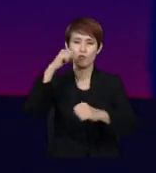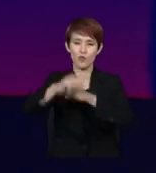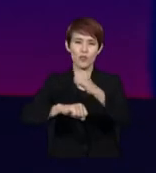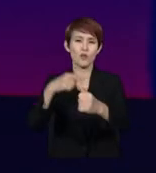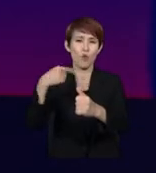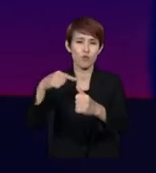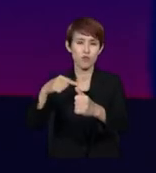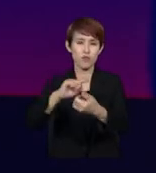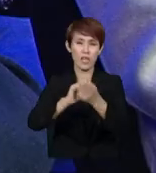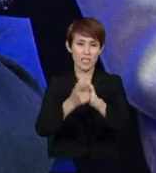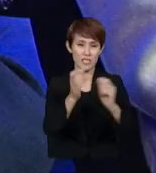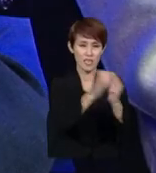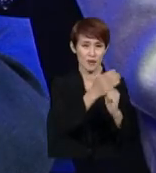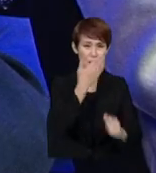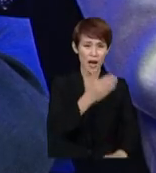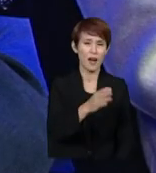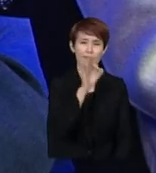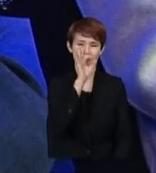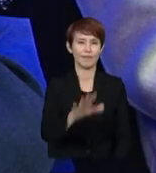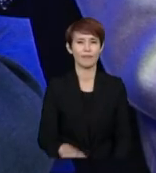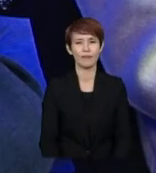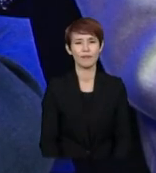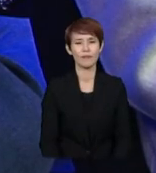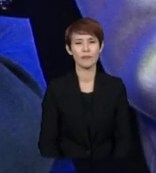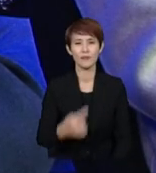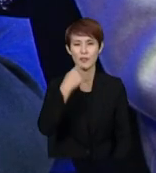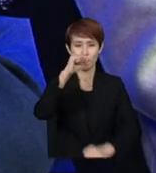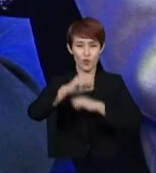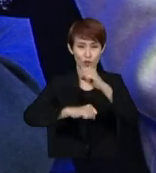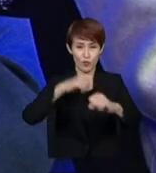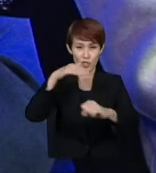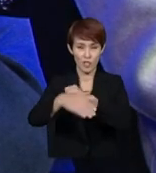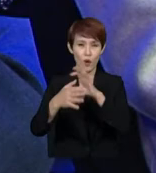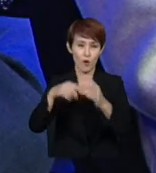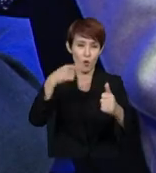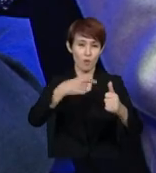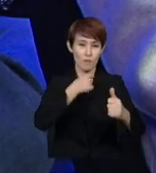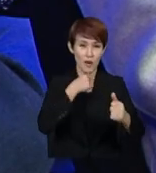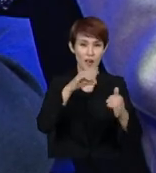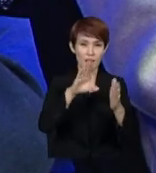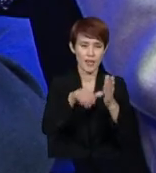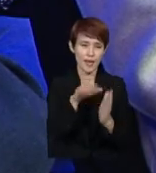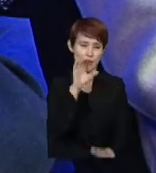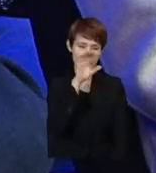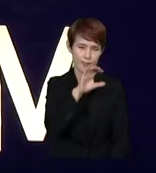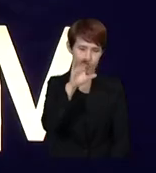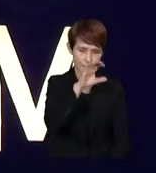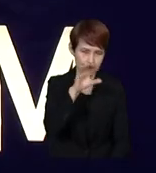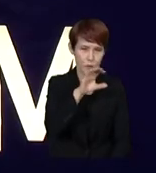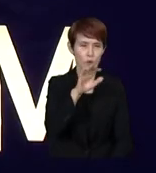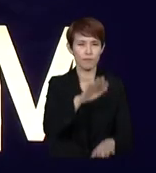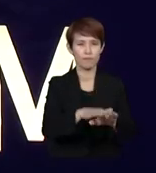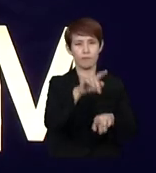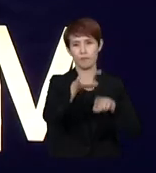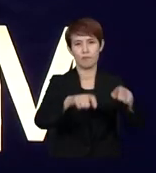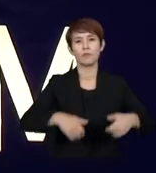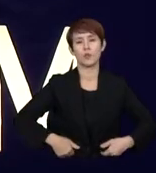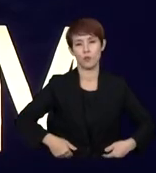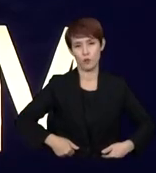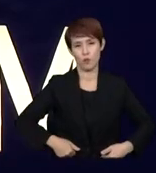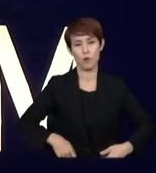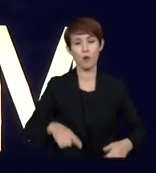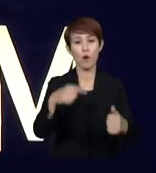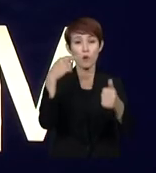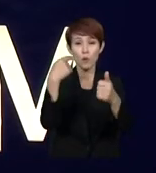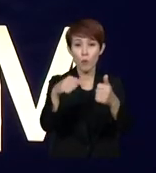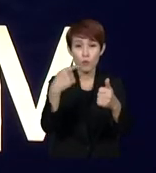pluralistic, time-consuming practices. So that's my plea of what we need more of and of something